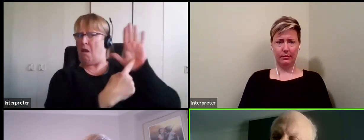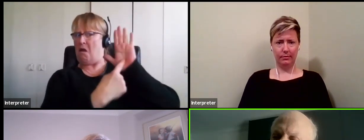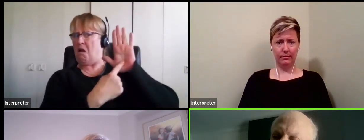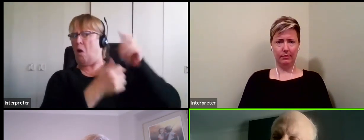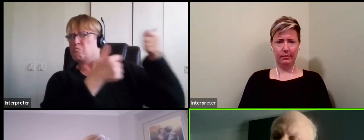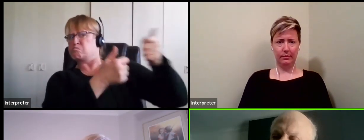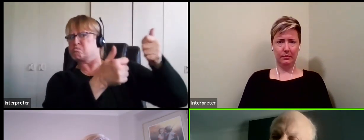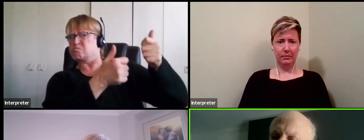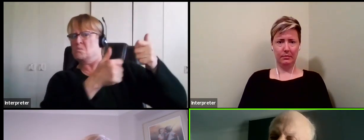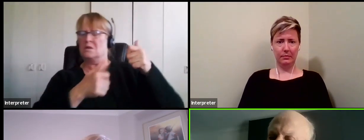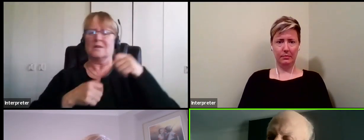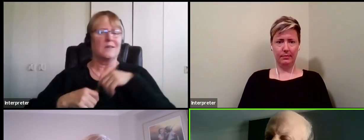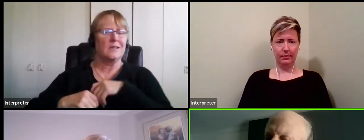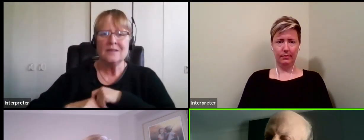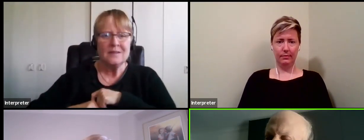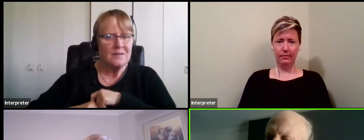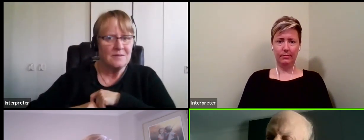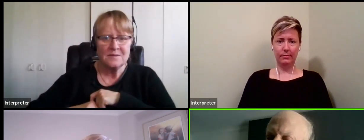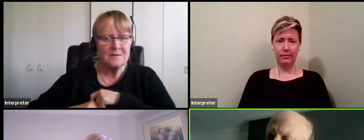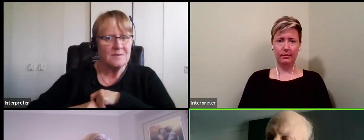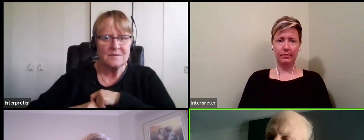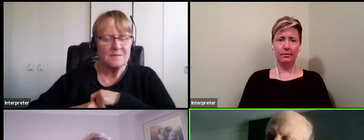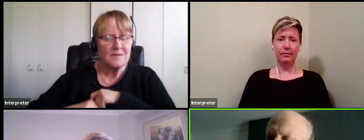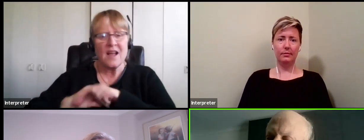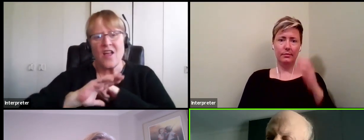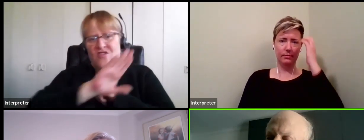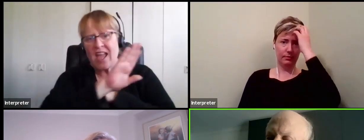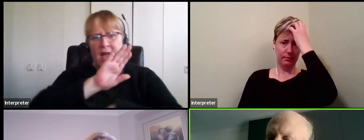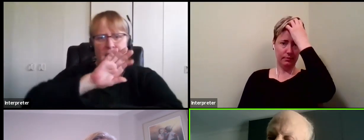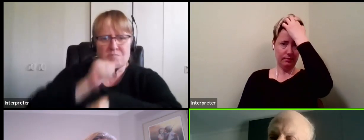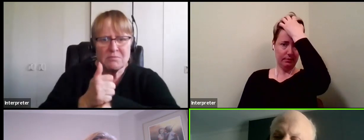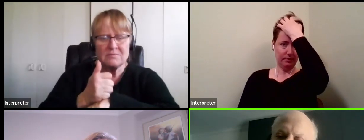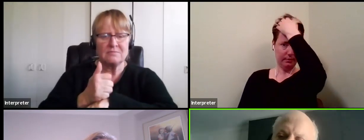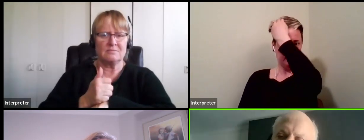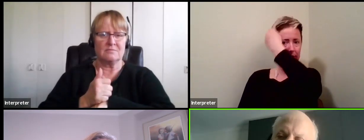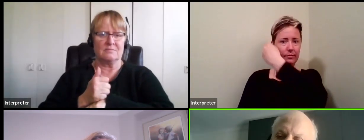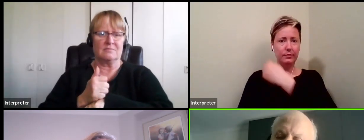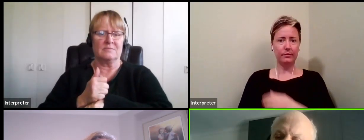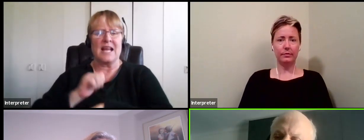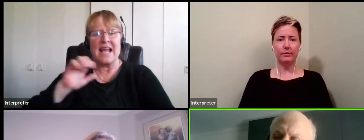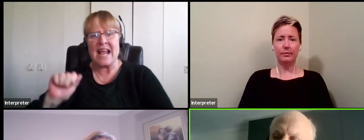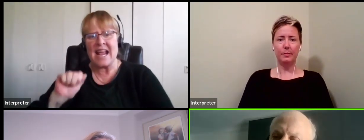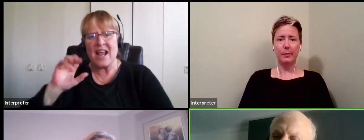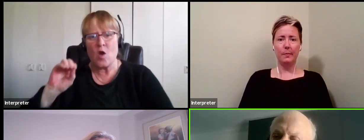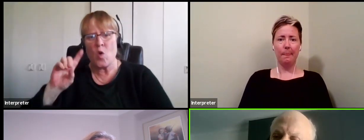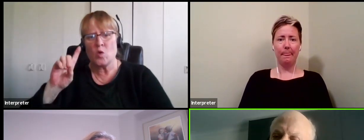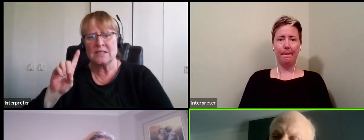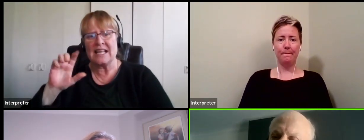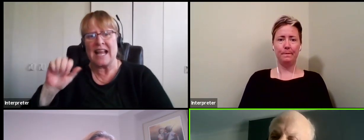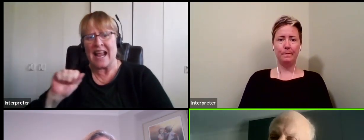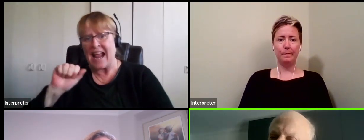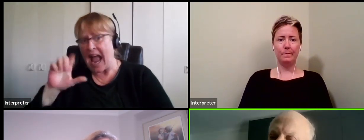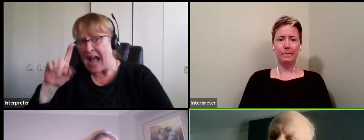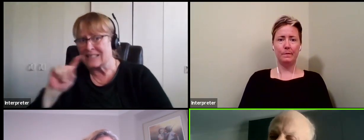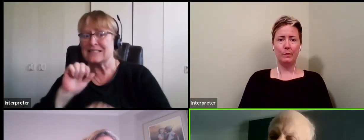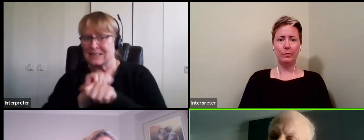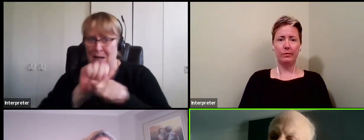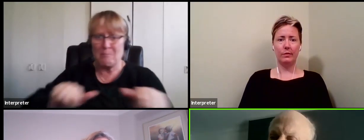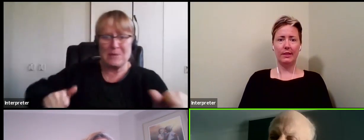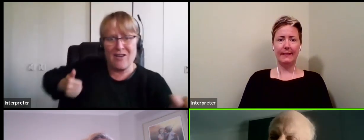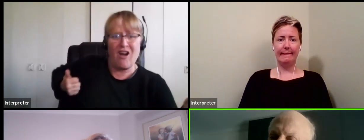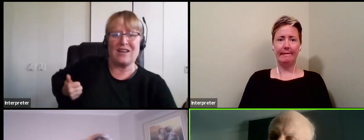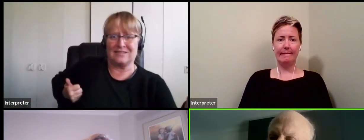matter is the implementation and enforcement of the Accessibility for Ontarians with Disabilities Act is way, way behind. Had